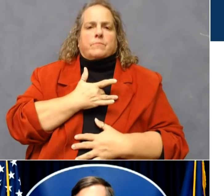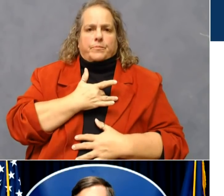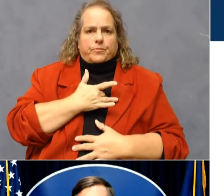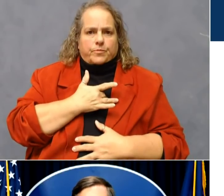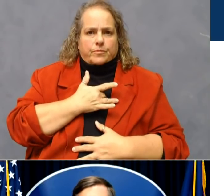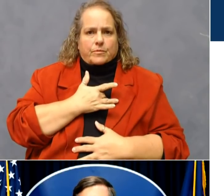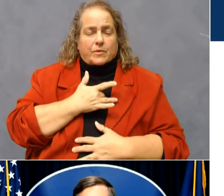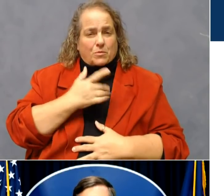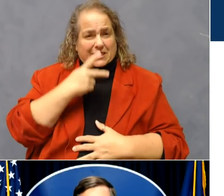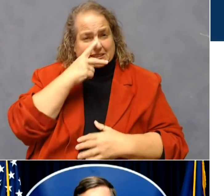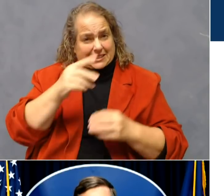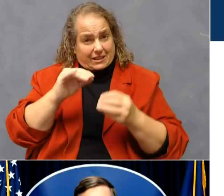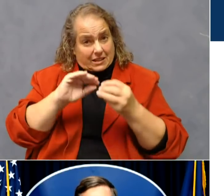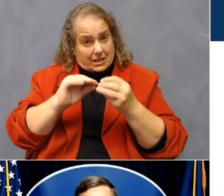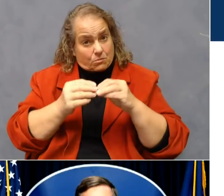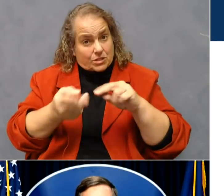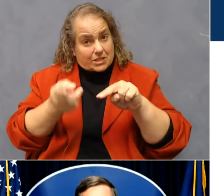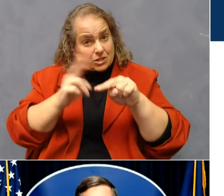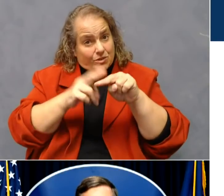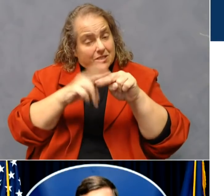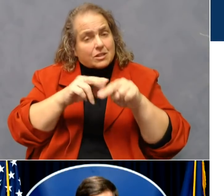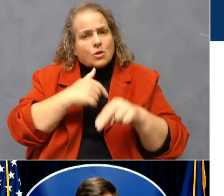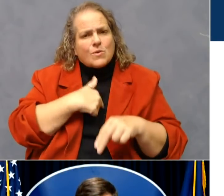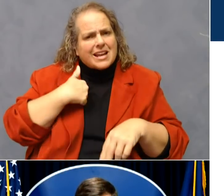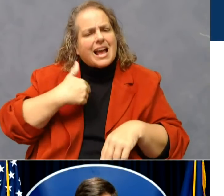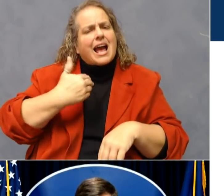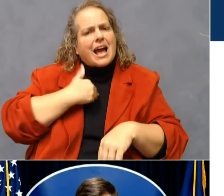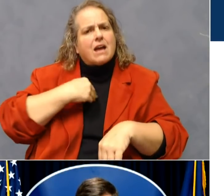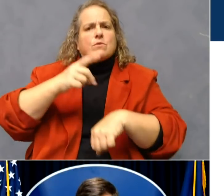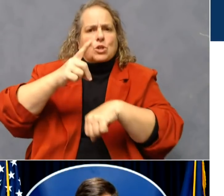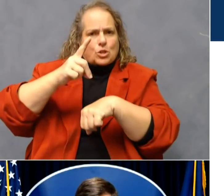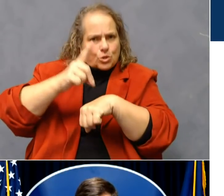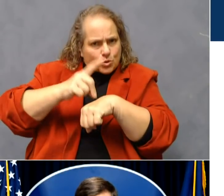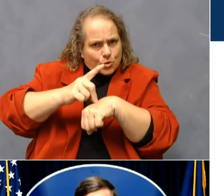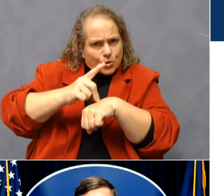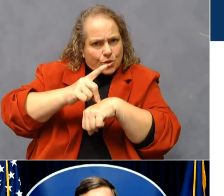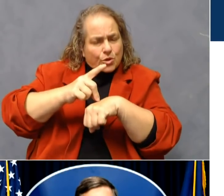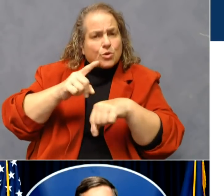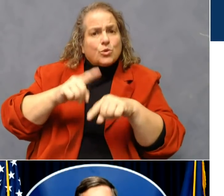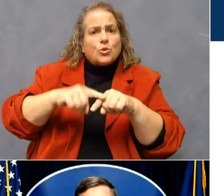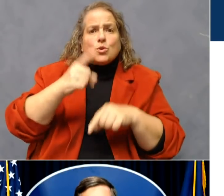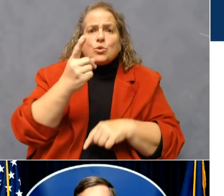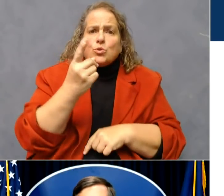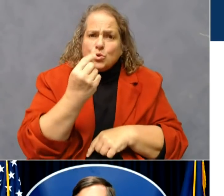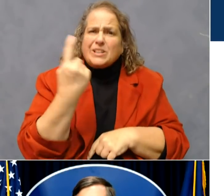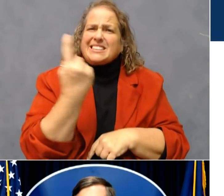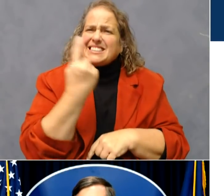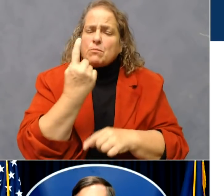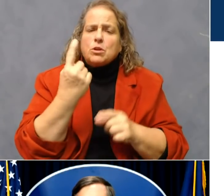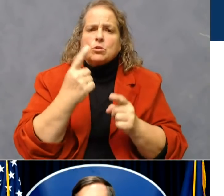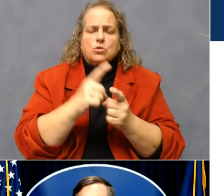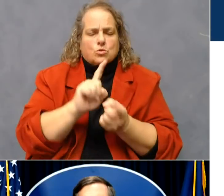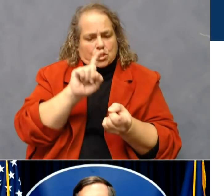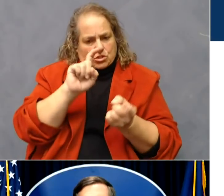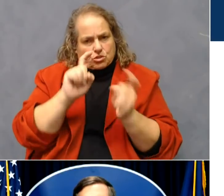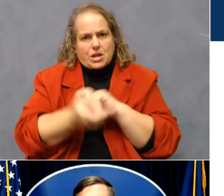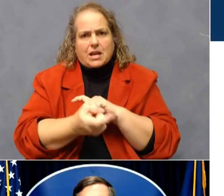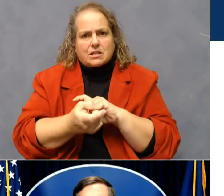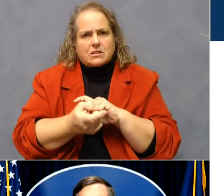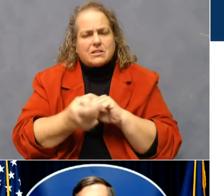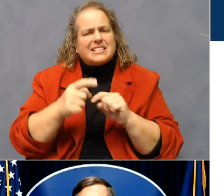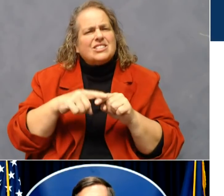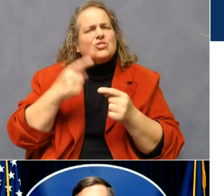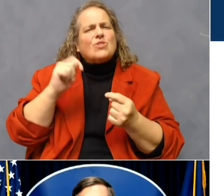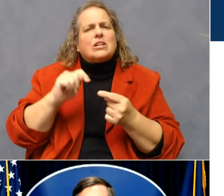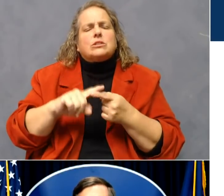do what it takes to turn this around, to make sure that there aren't this many families in Kentucky and